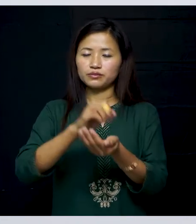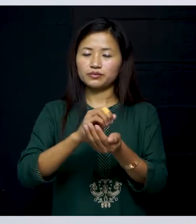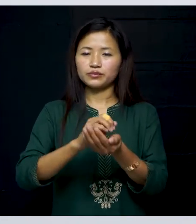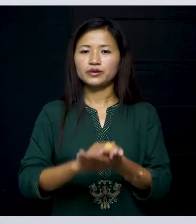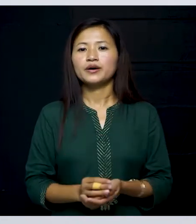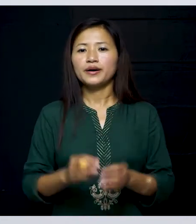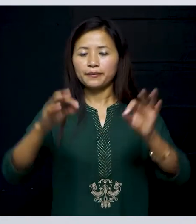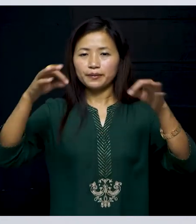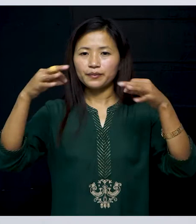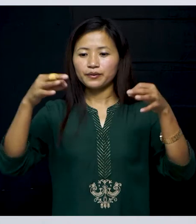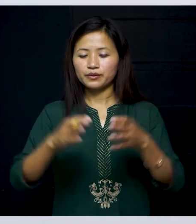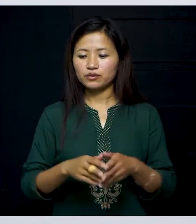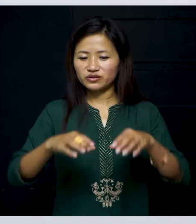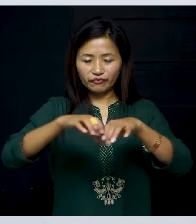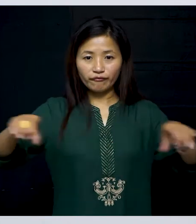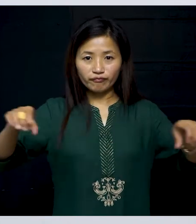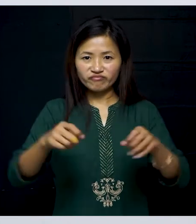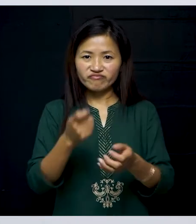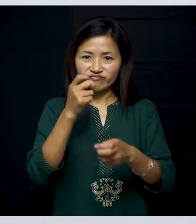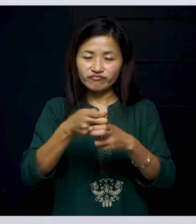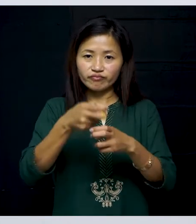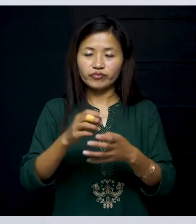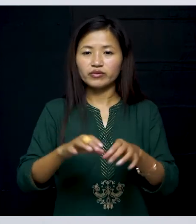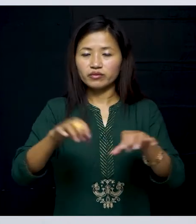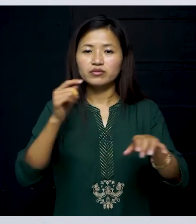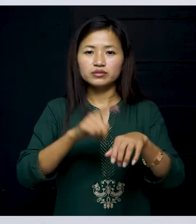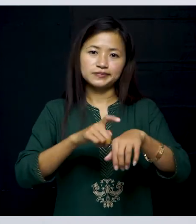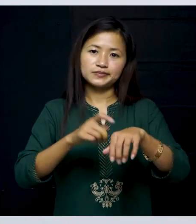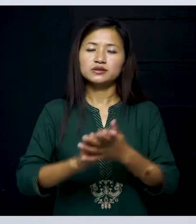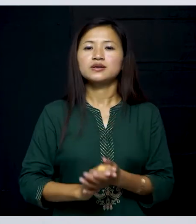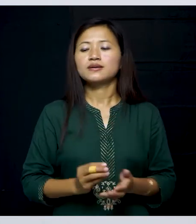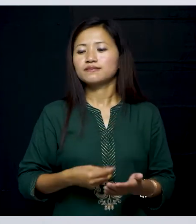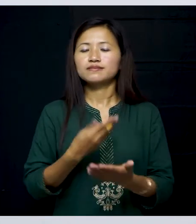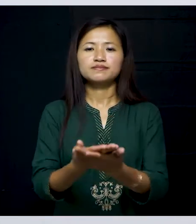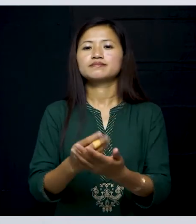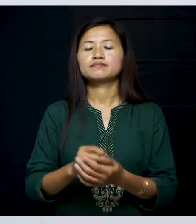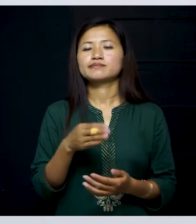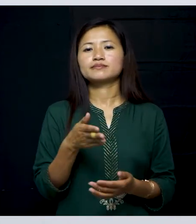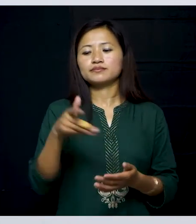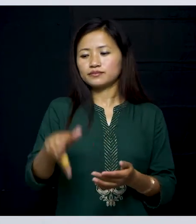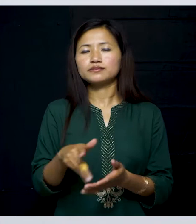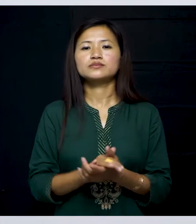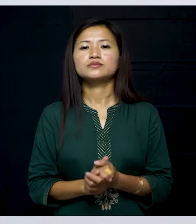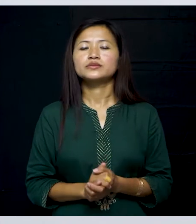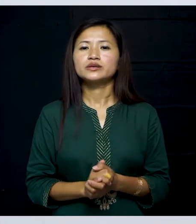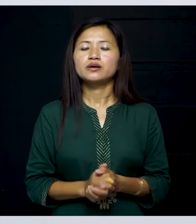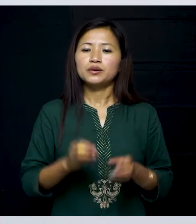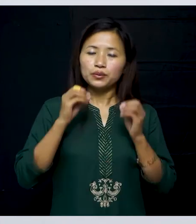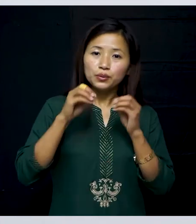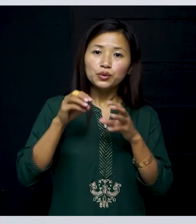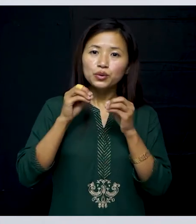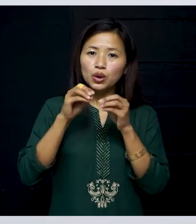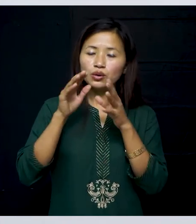a firewood on the floor, it will not burn unless heat is applied to it, okay? Likewise, in order to blow away